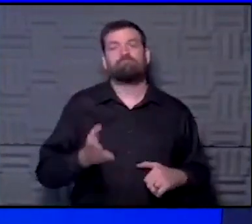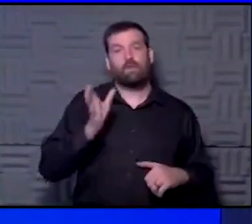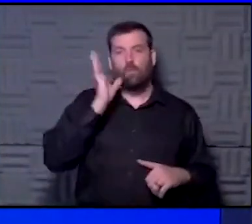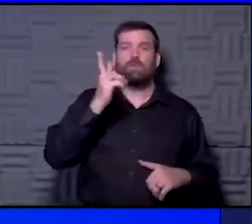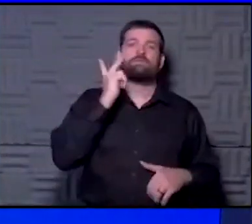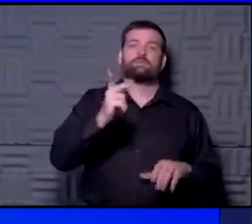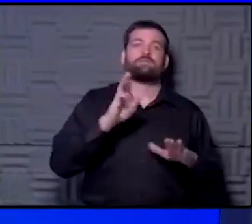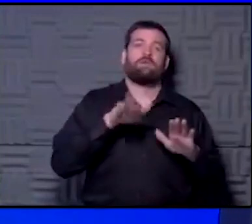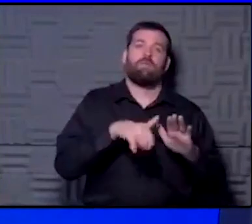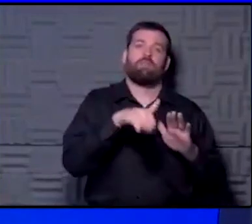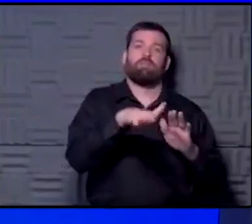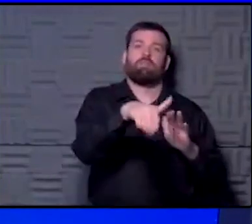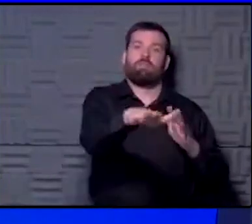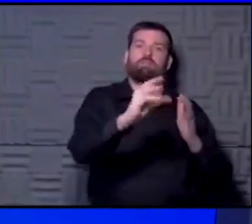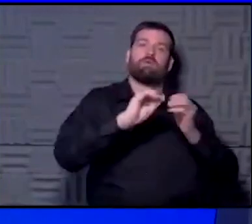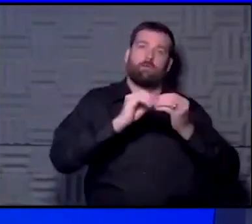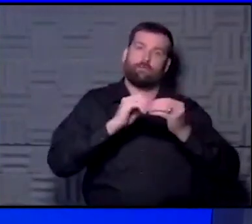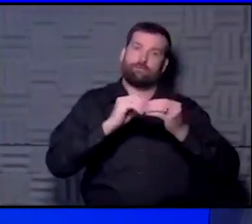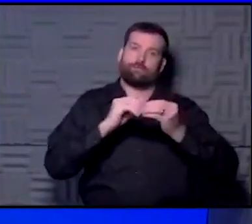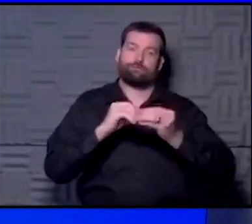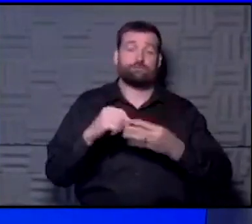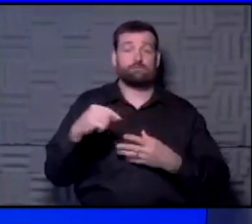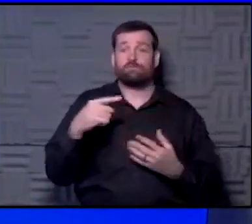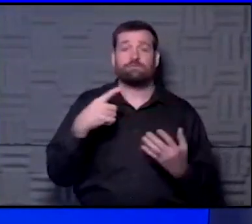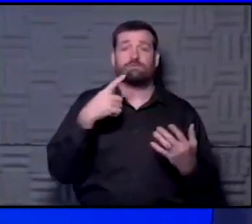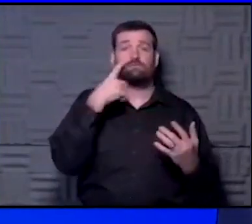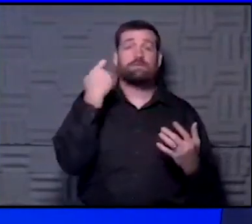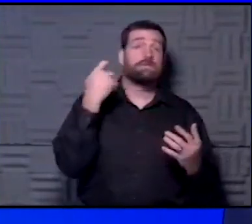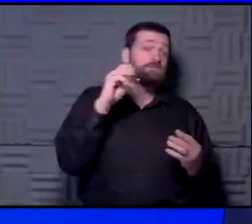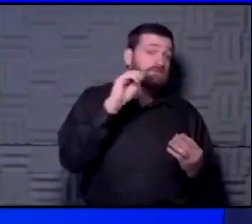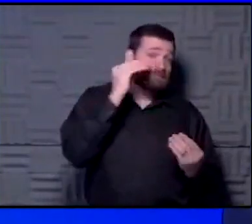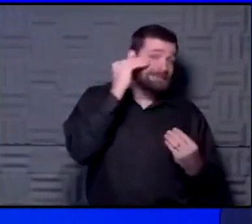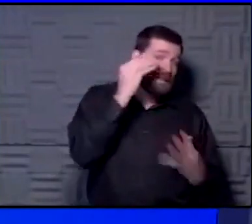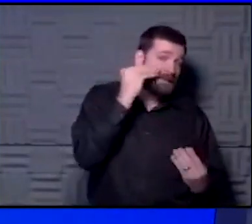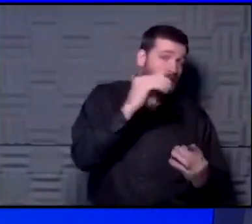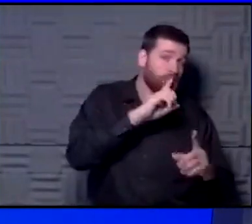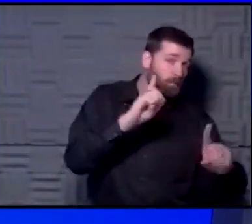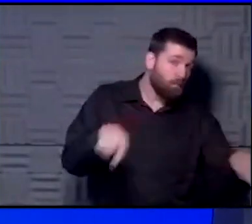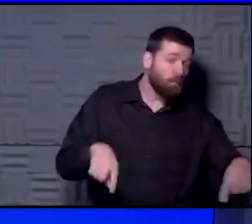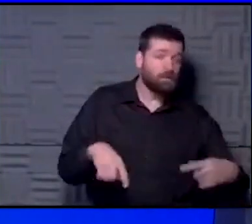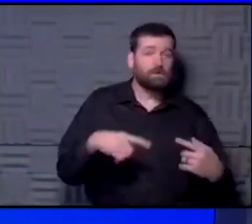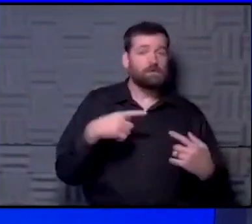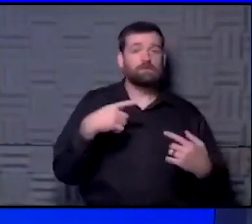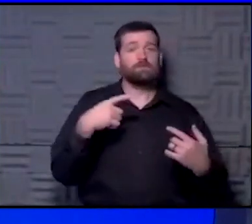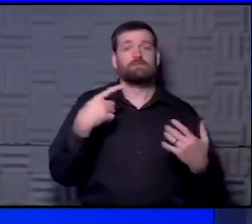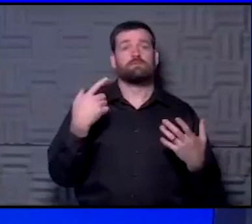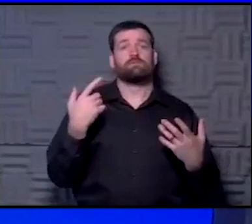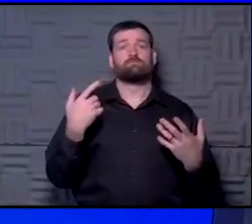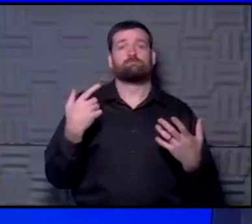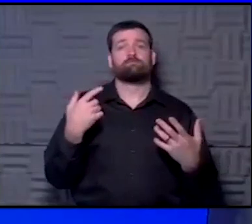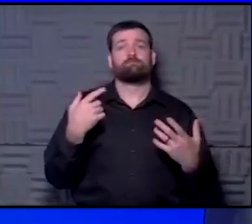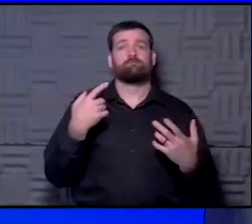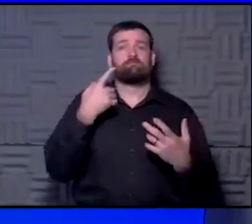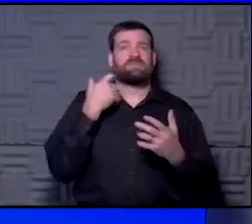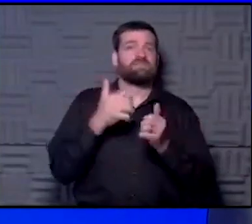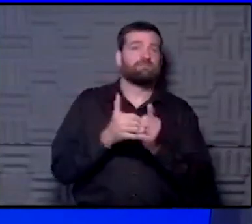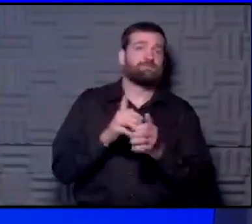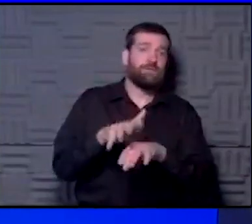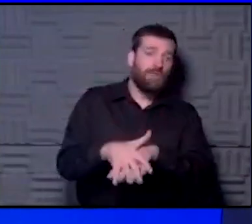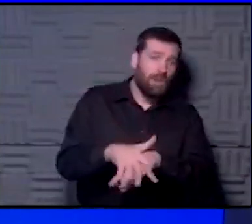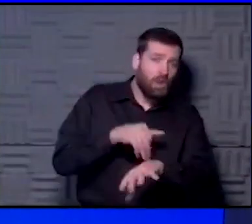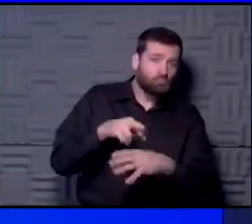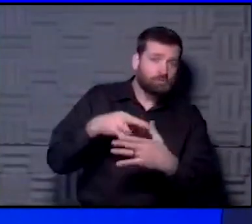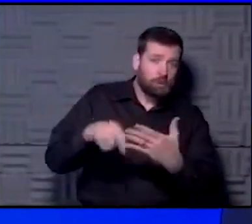variations probably from day to day, whether that's because of data reporting, because of slow data